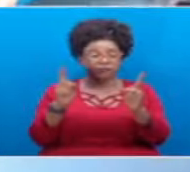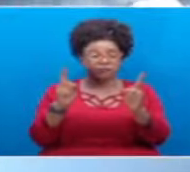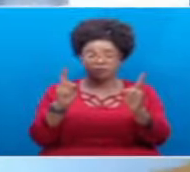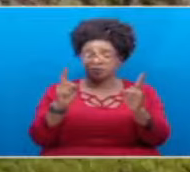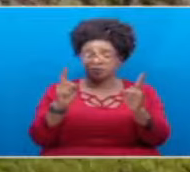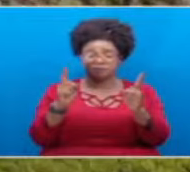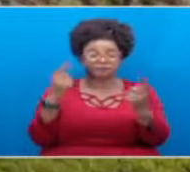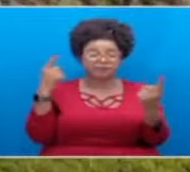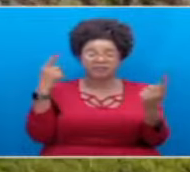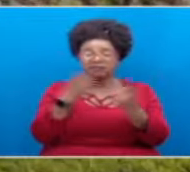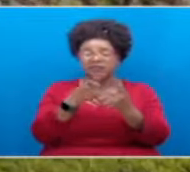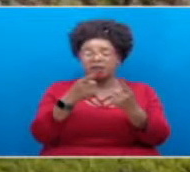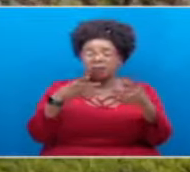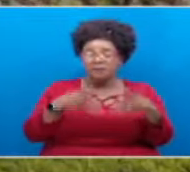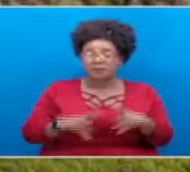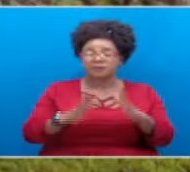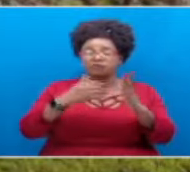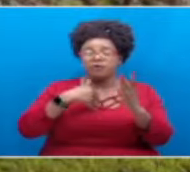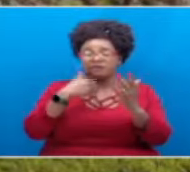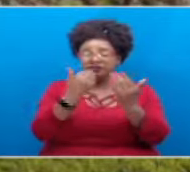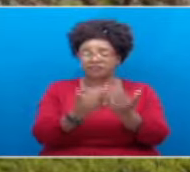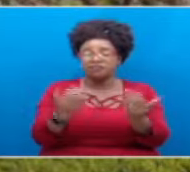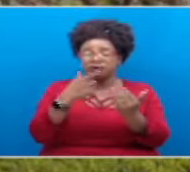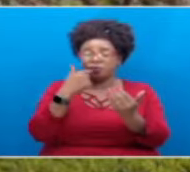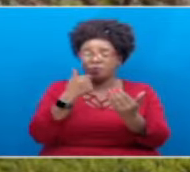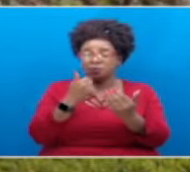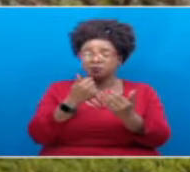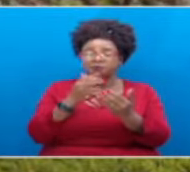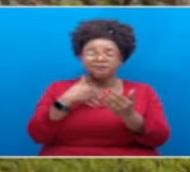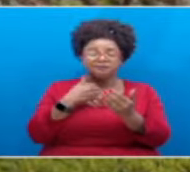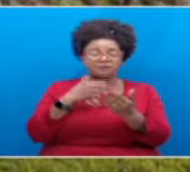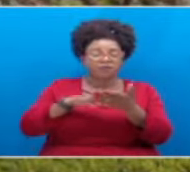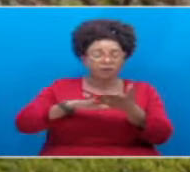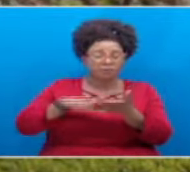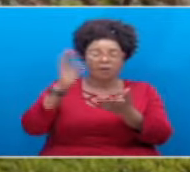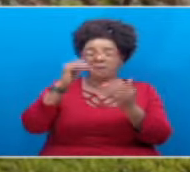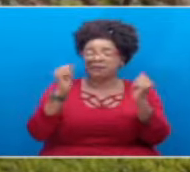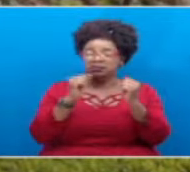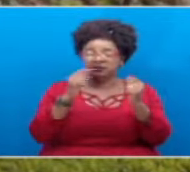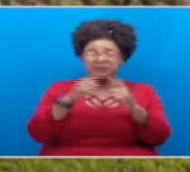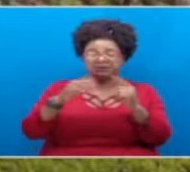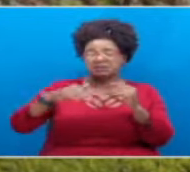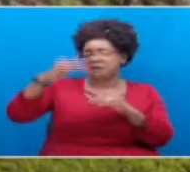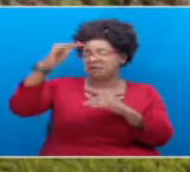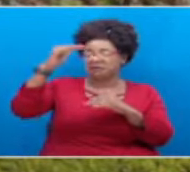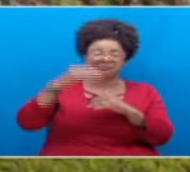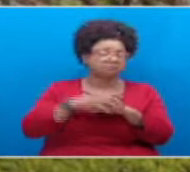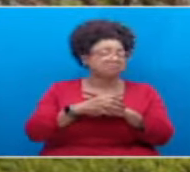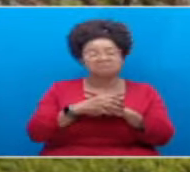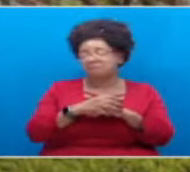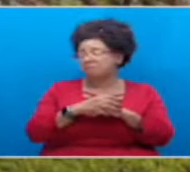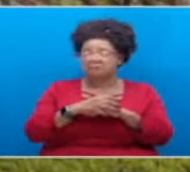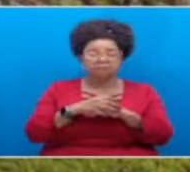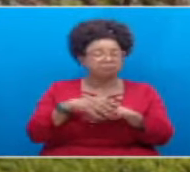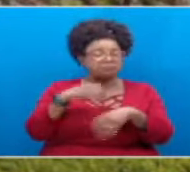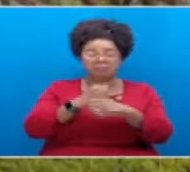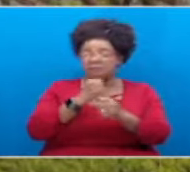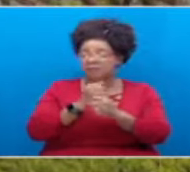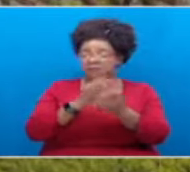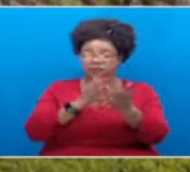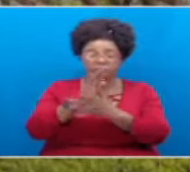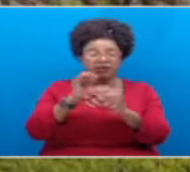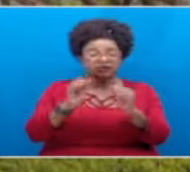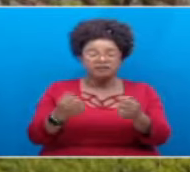target population, who are children who suffer the most severe consequences of malaria, but in adults, to make sure it's safe and it